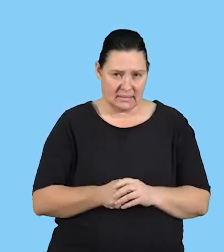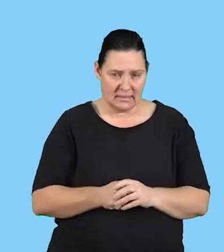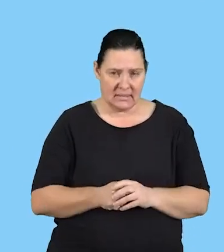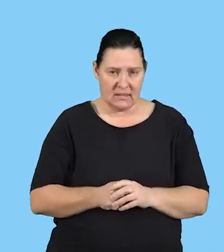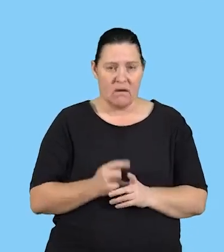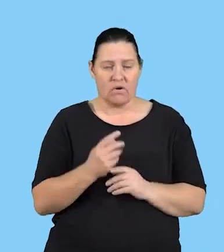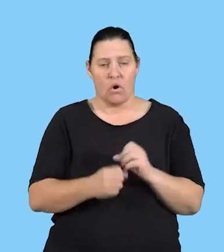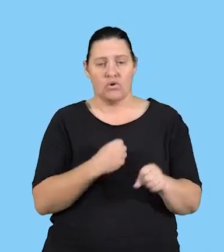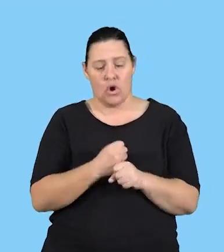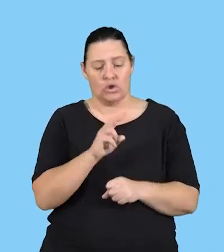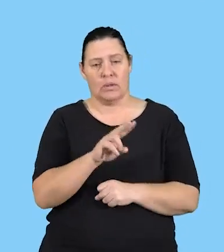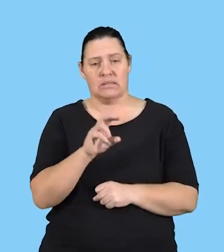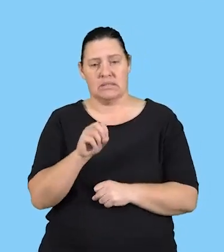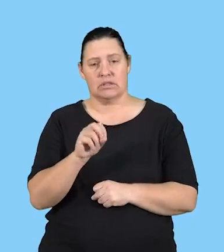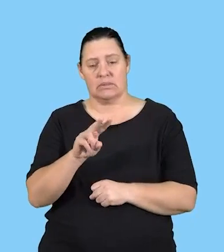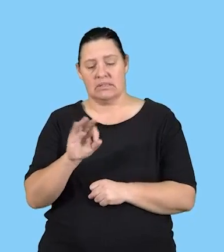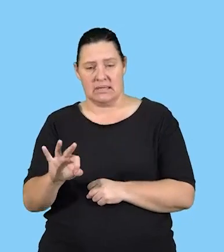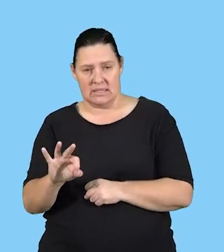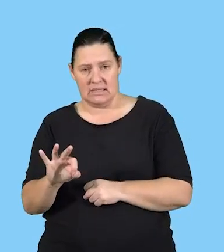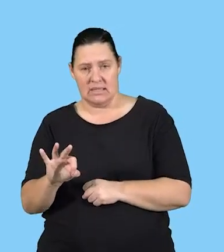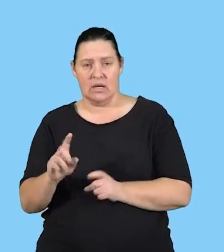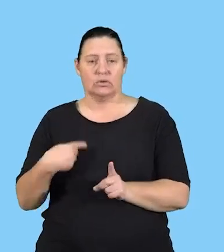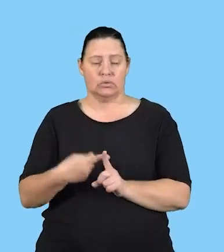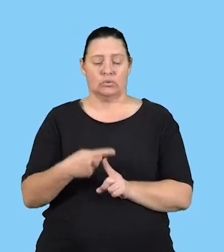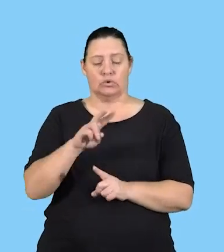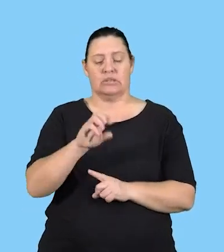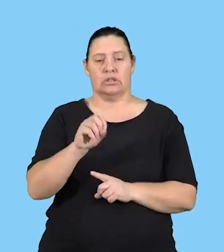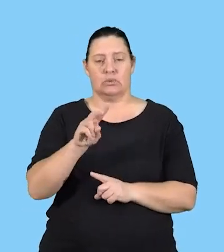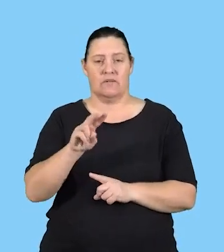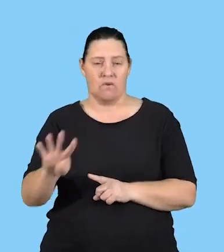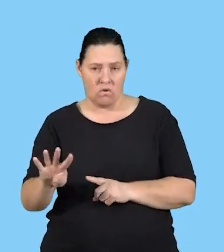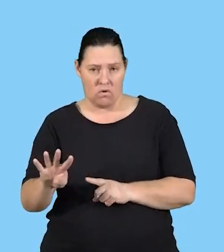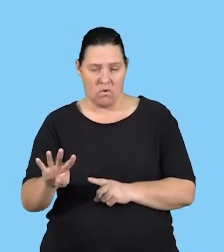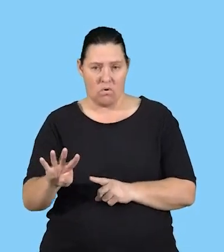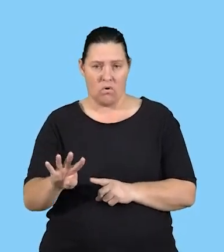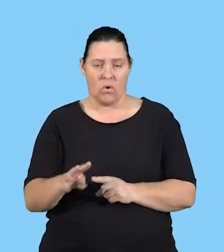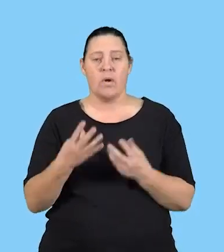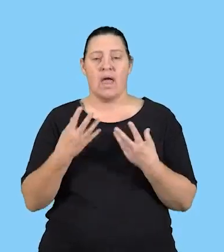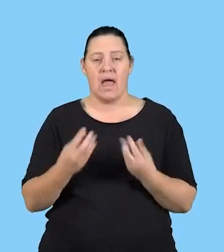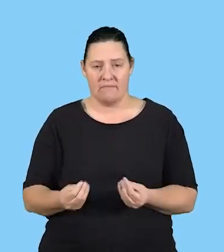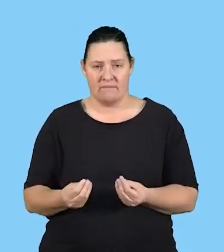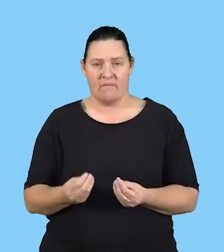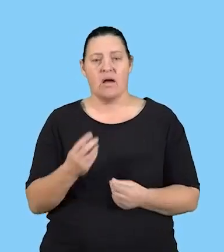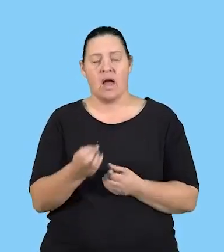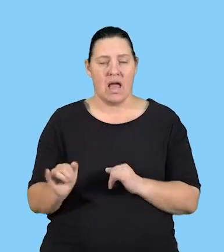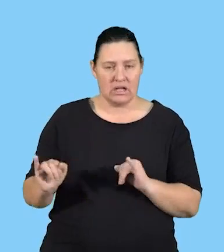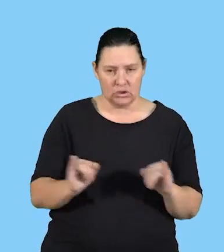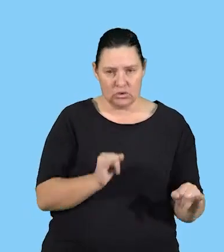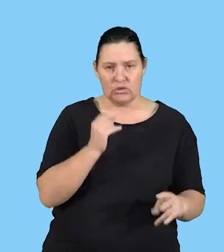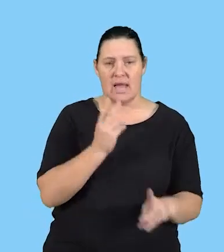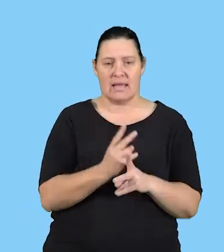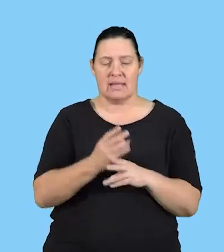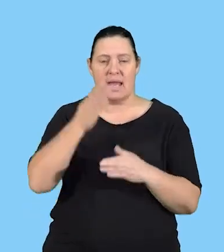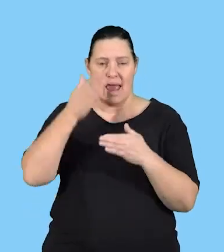year 2023 up to year 2024, we have reintroduced end of the